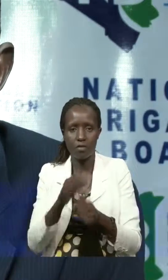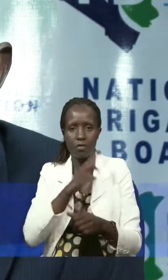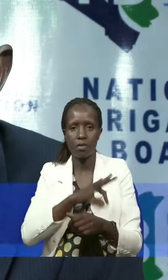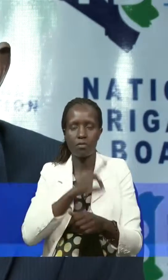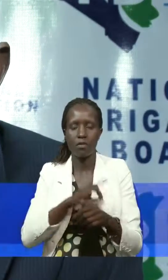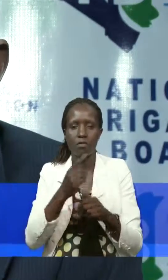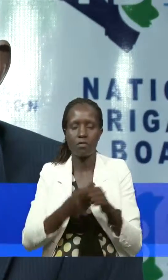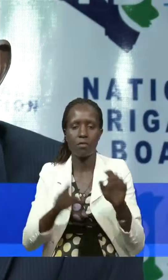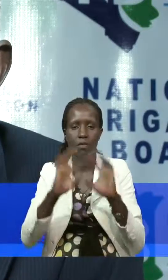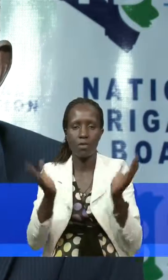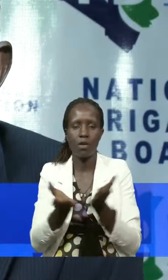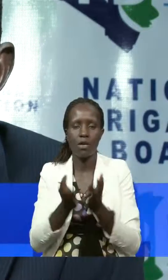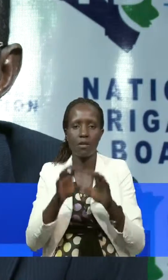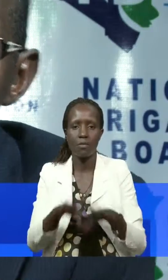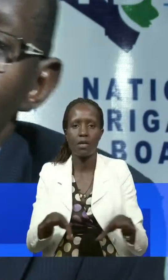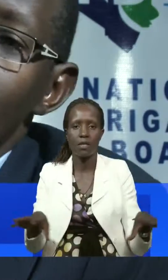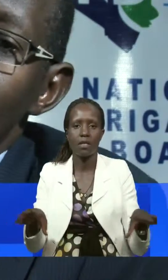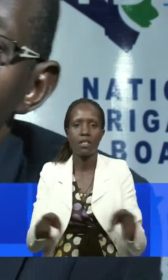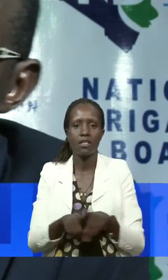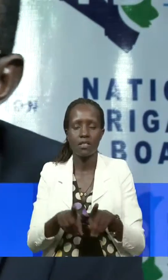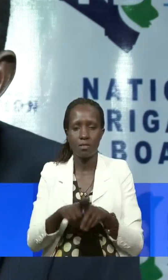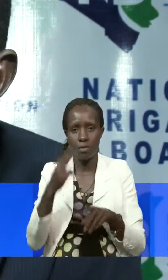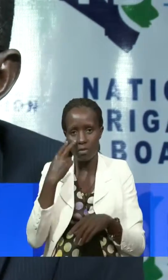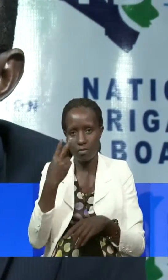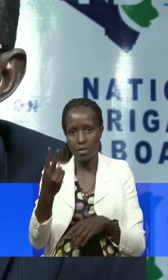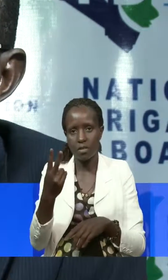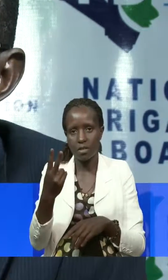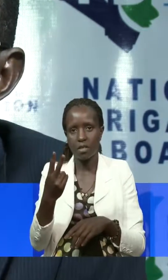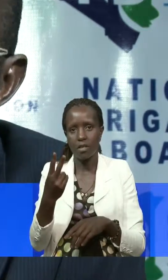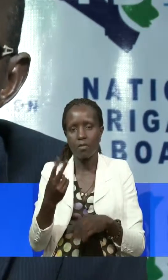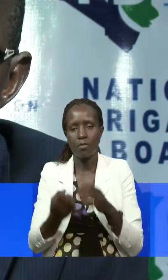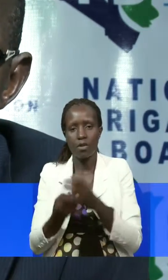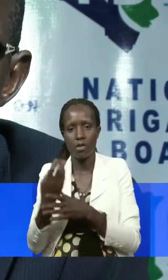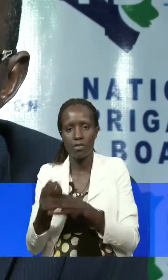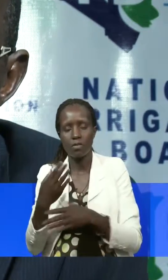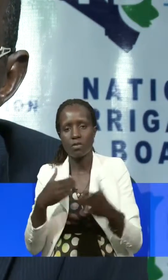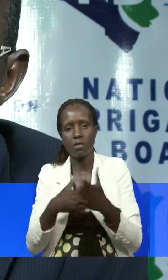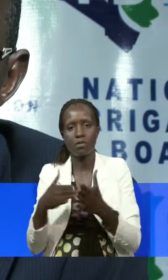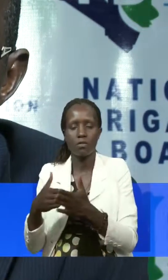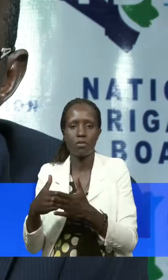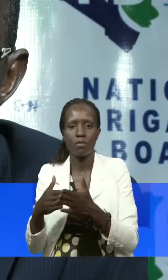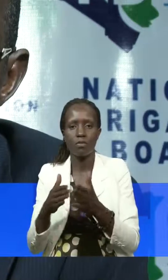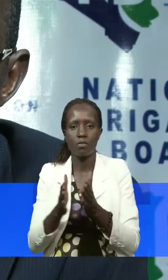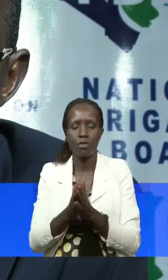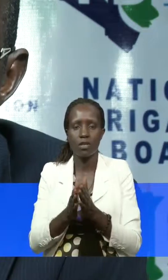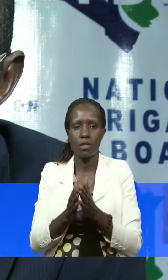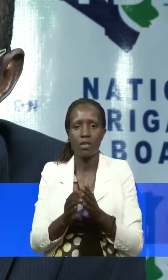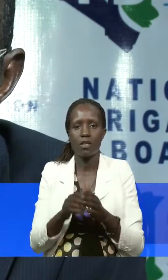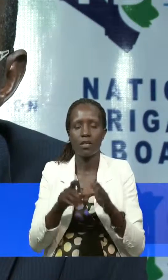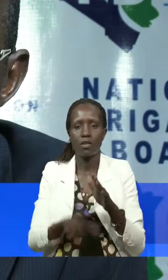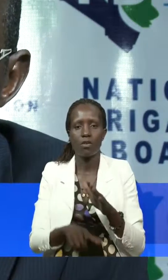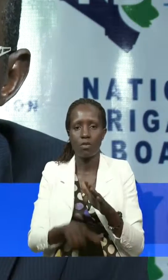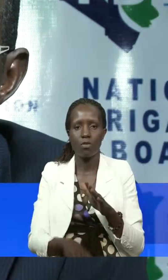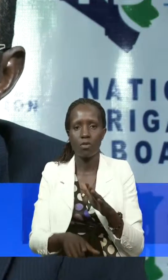so as to benefit from the world market. We also realize that production has been hampered by profits have been hampered by